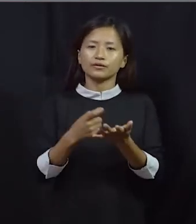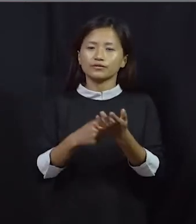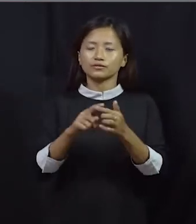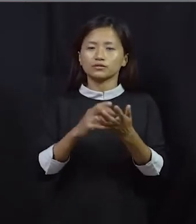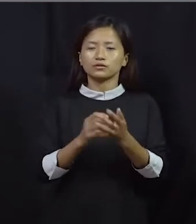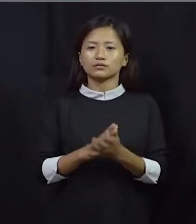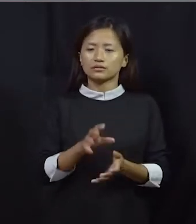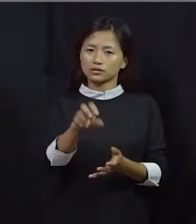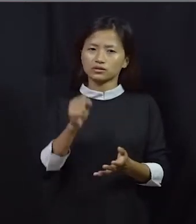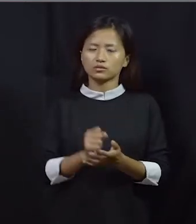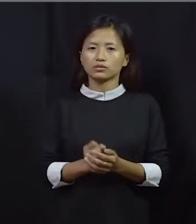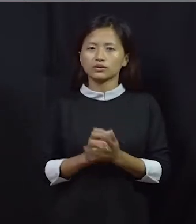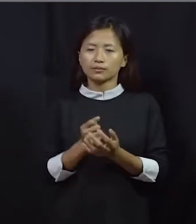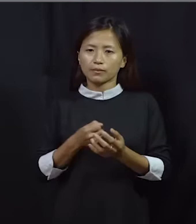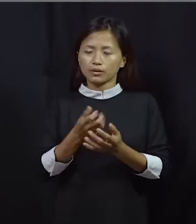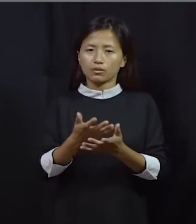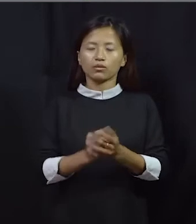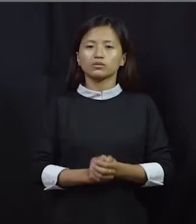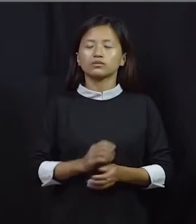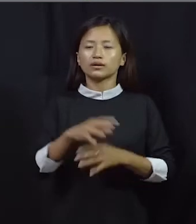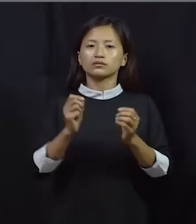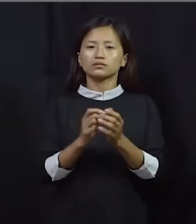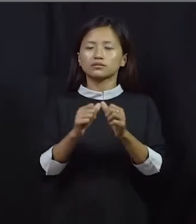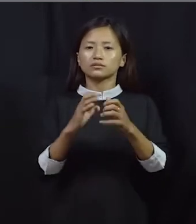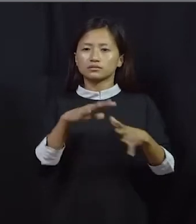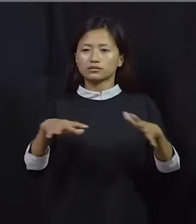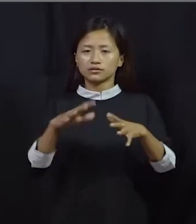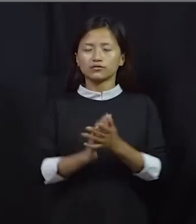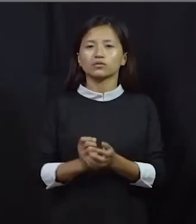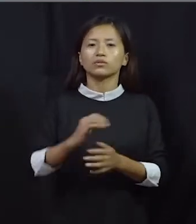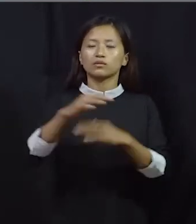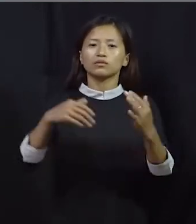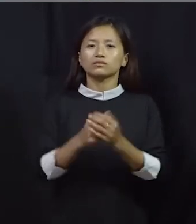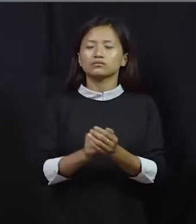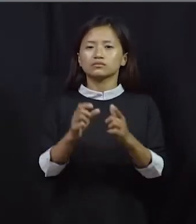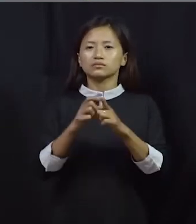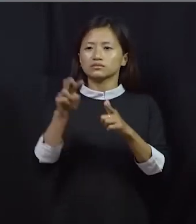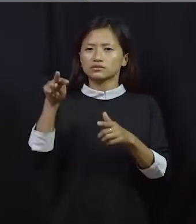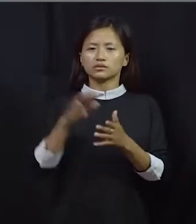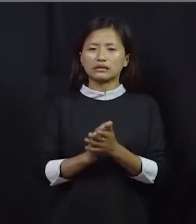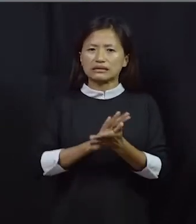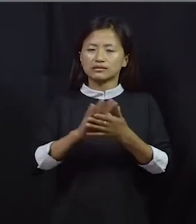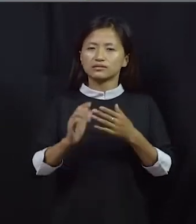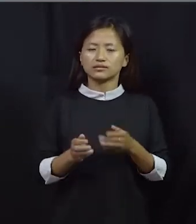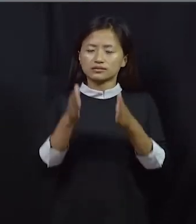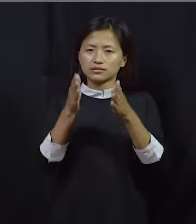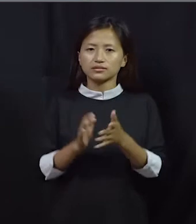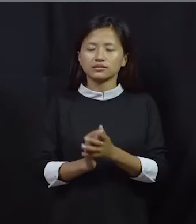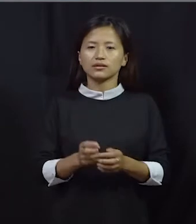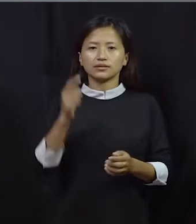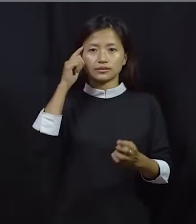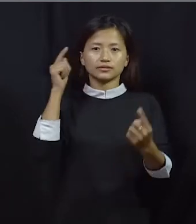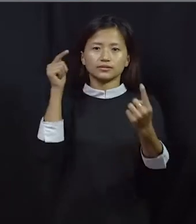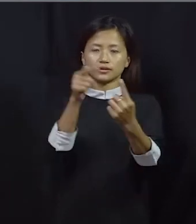by all or any one of them acting for all. So the definition clearly states that it is an